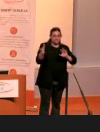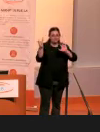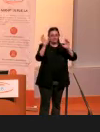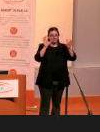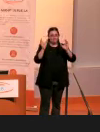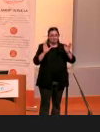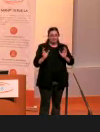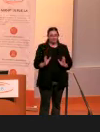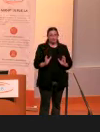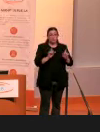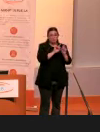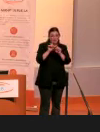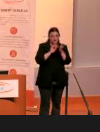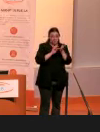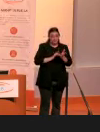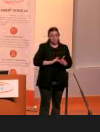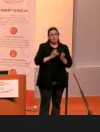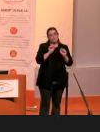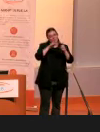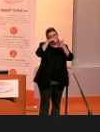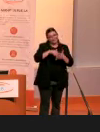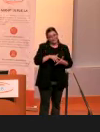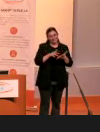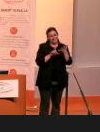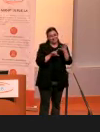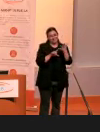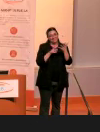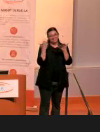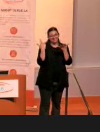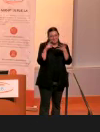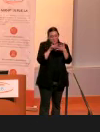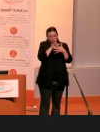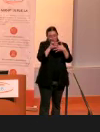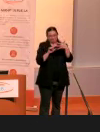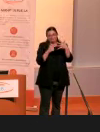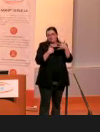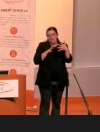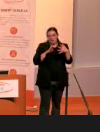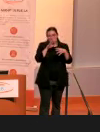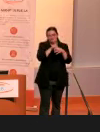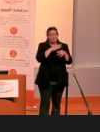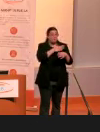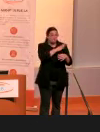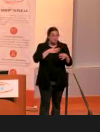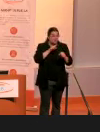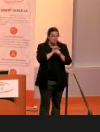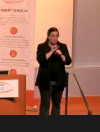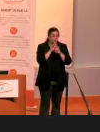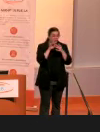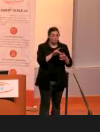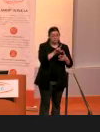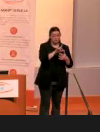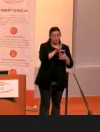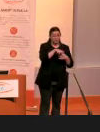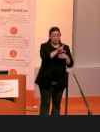study different drugs. So these are some of the things that I'm involved with in my board work with lupus and